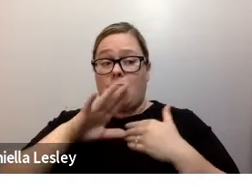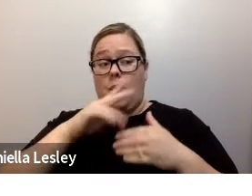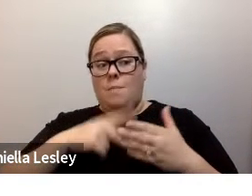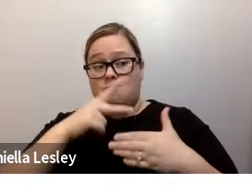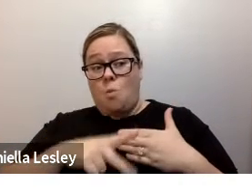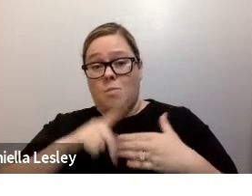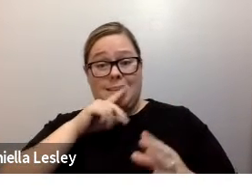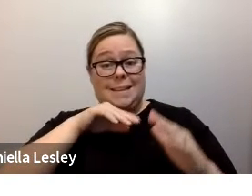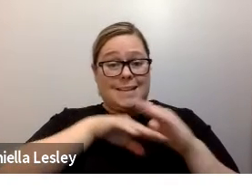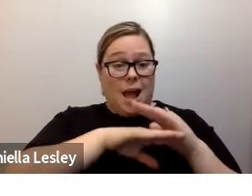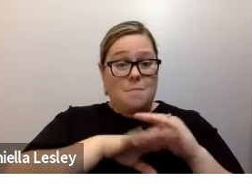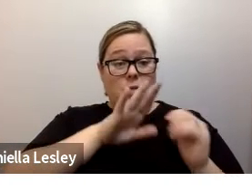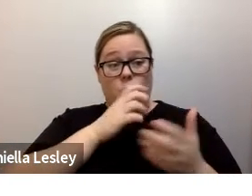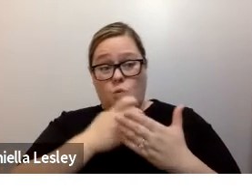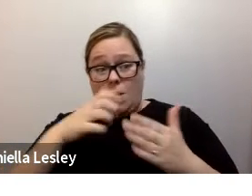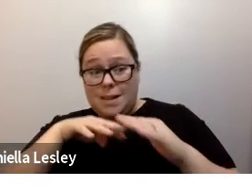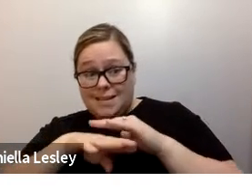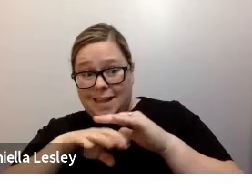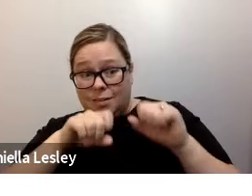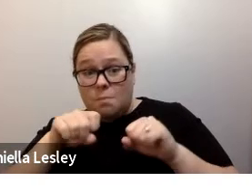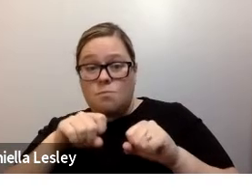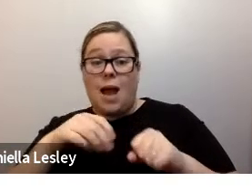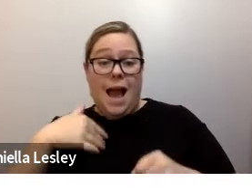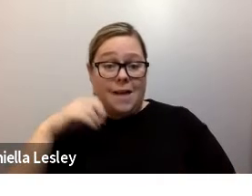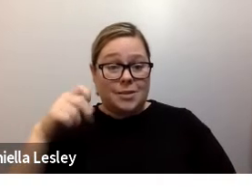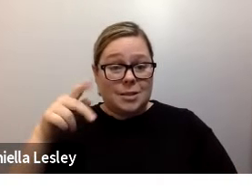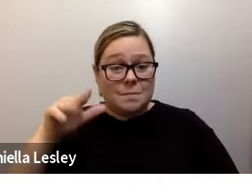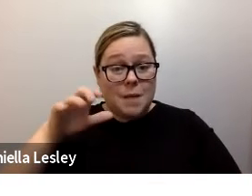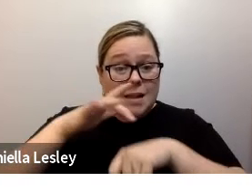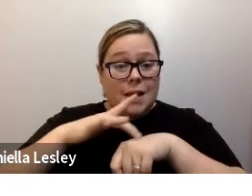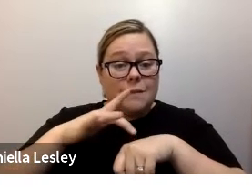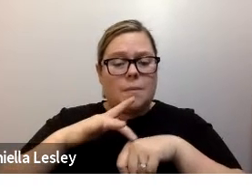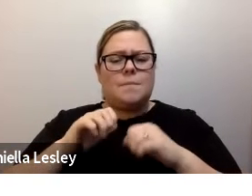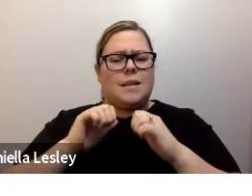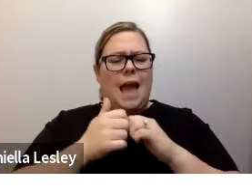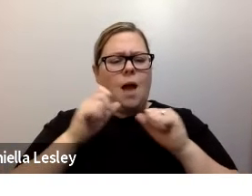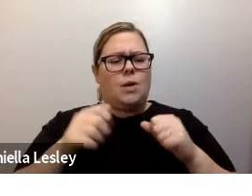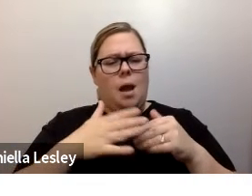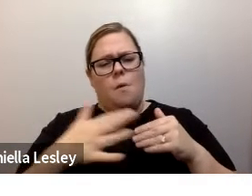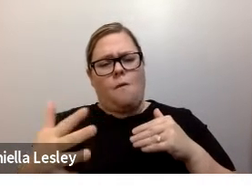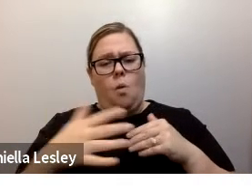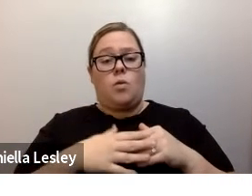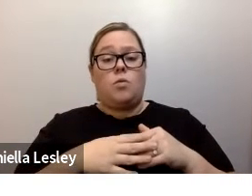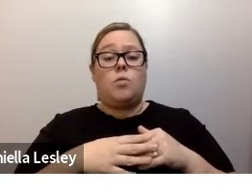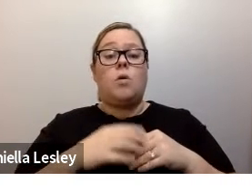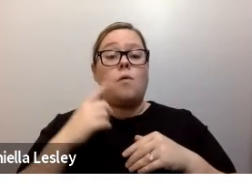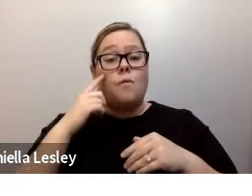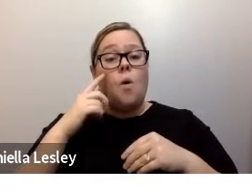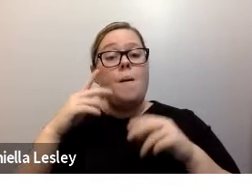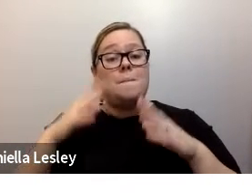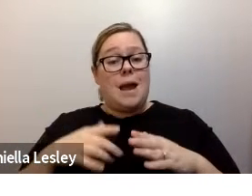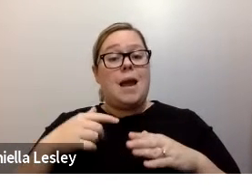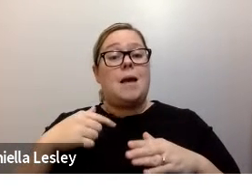their equipment accessible? Is there space? And how they feel like we can move forward. For the ones, we definitely are